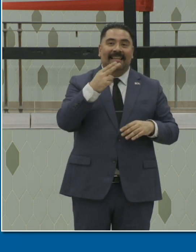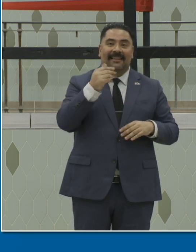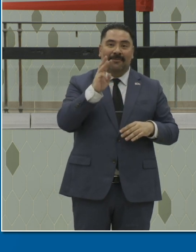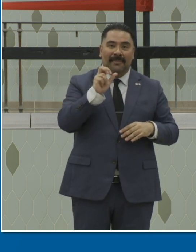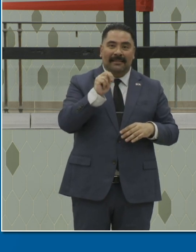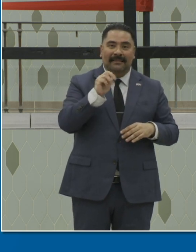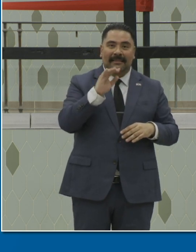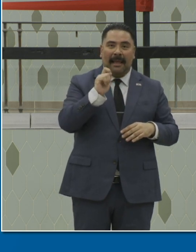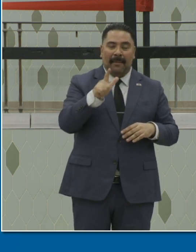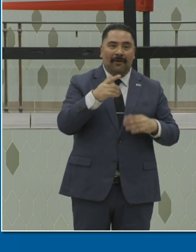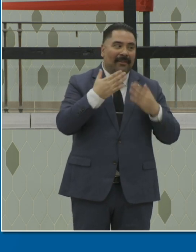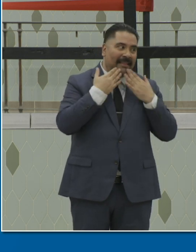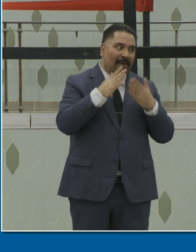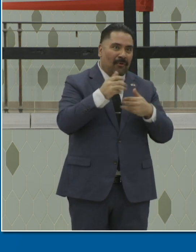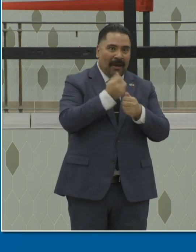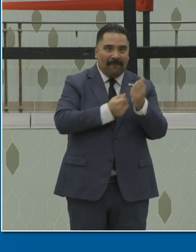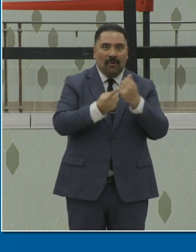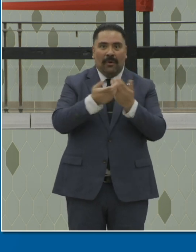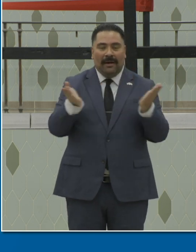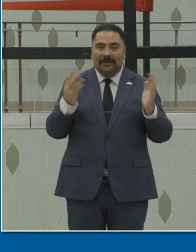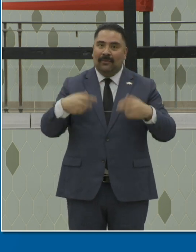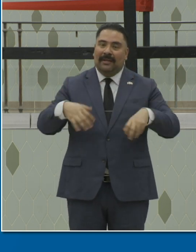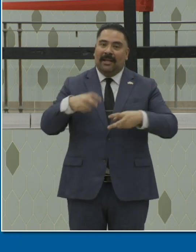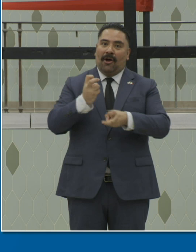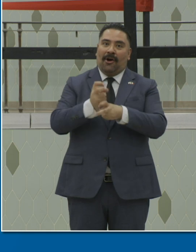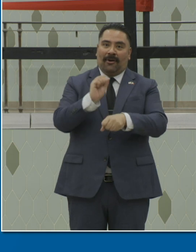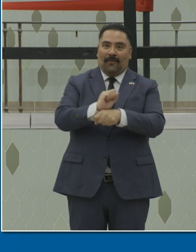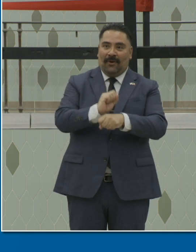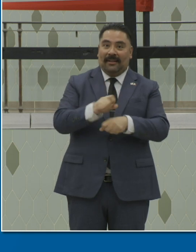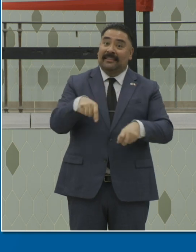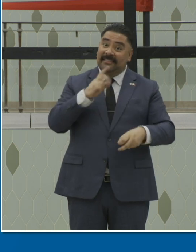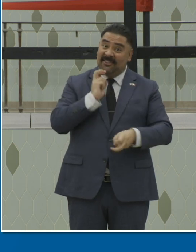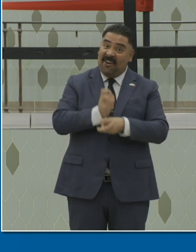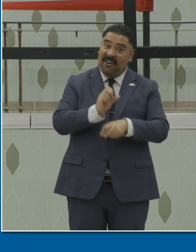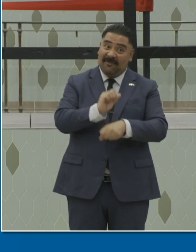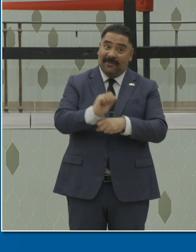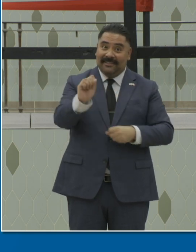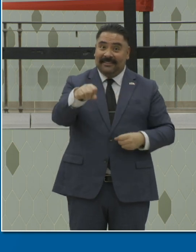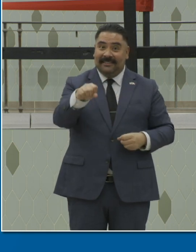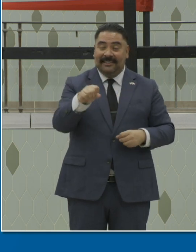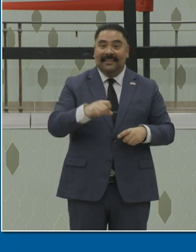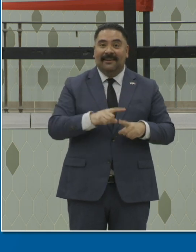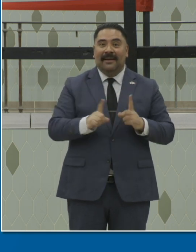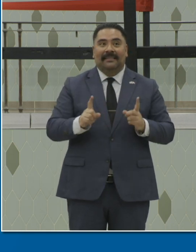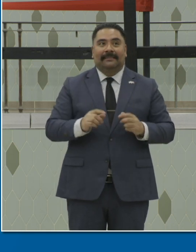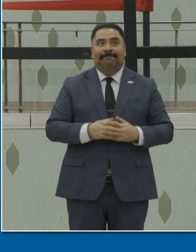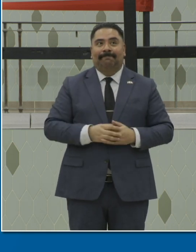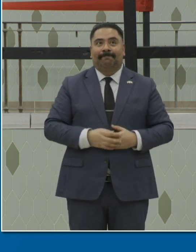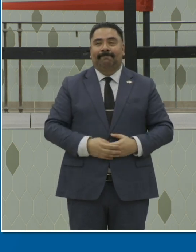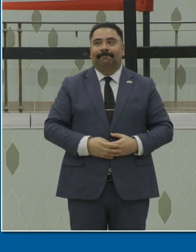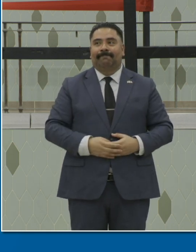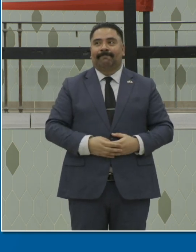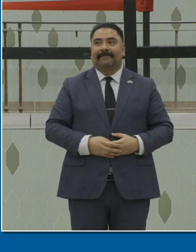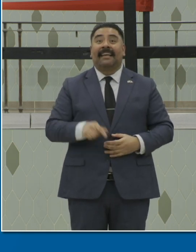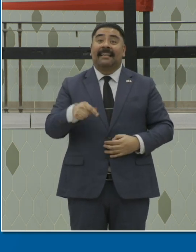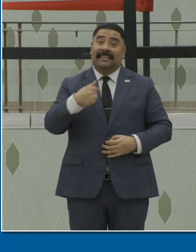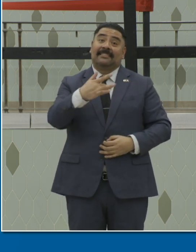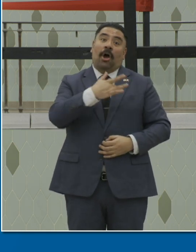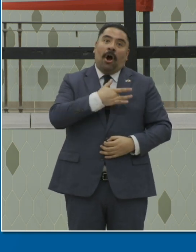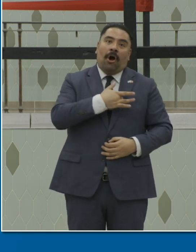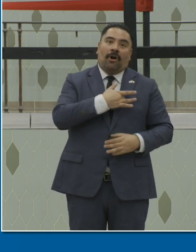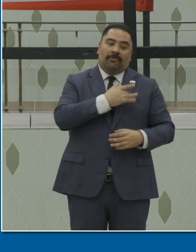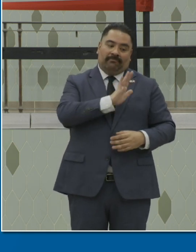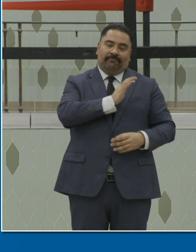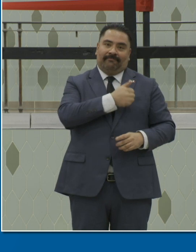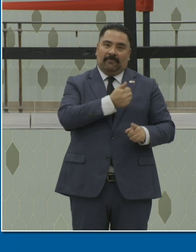this. And this is hard work. This is hard work. This is heart's